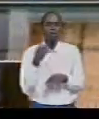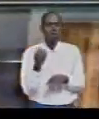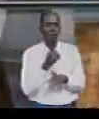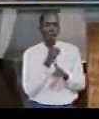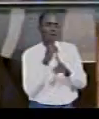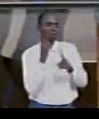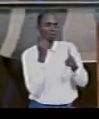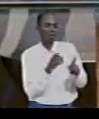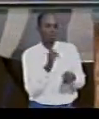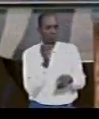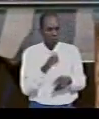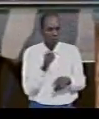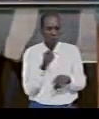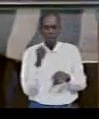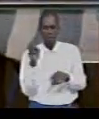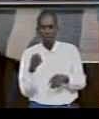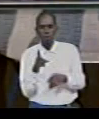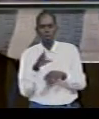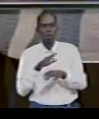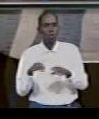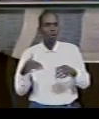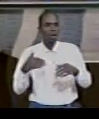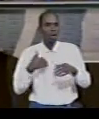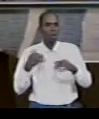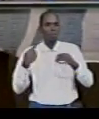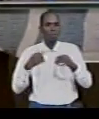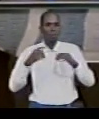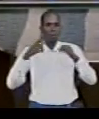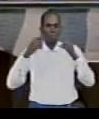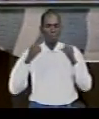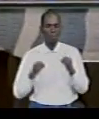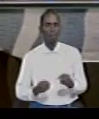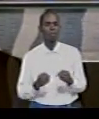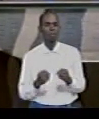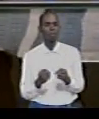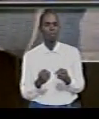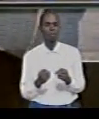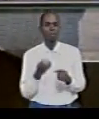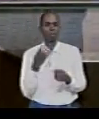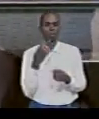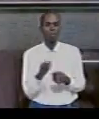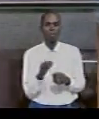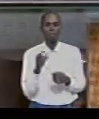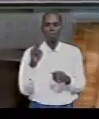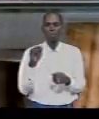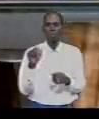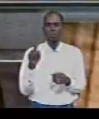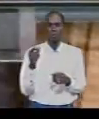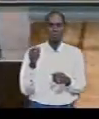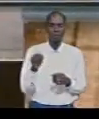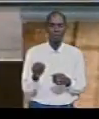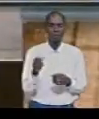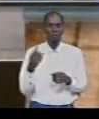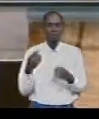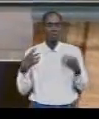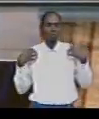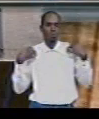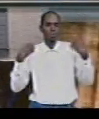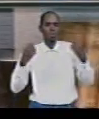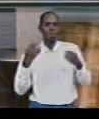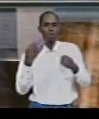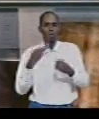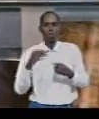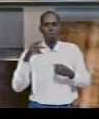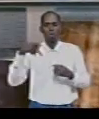not have the backbone of Nathan. You do not have the backbone of Paul to say, this